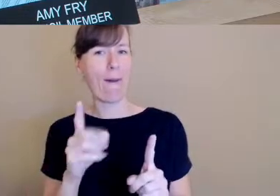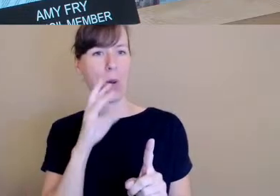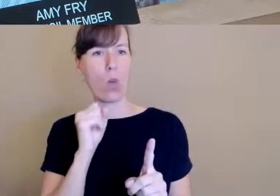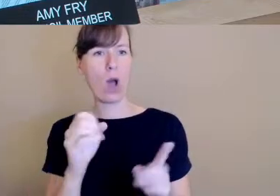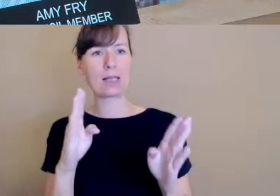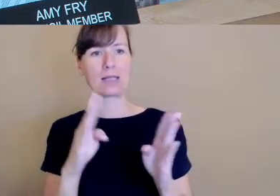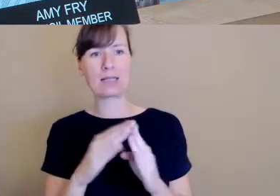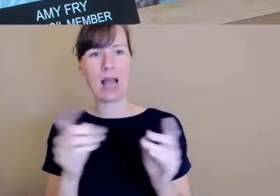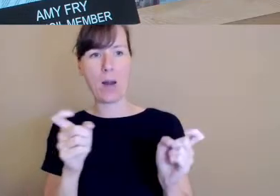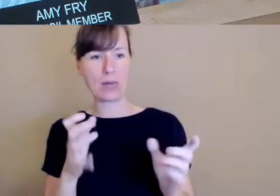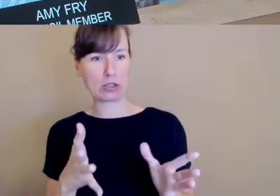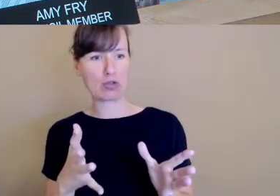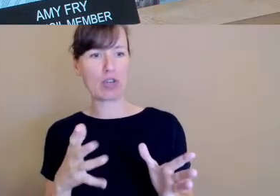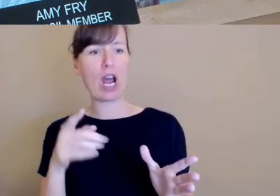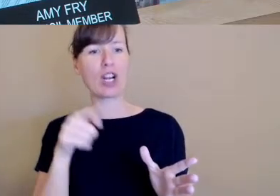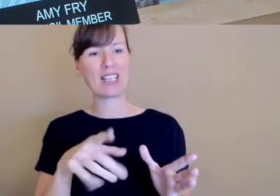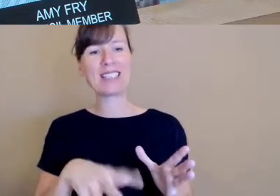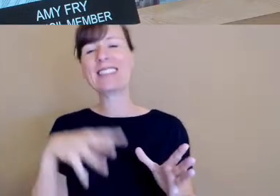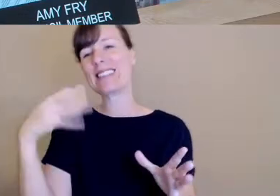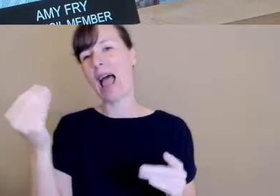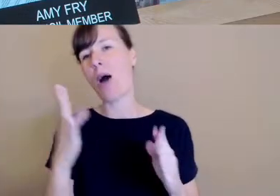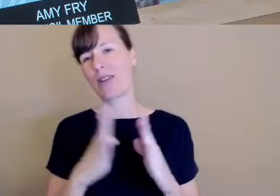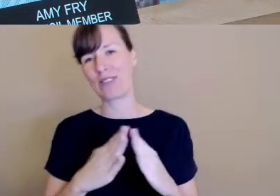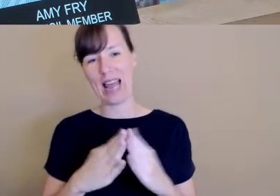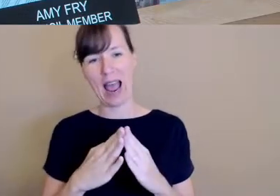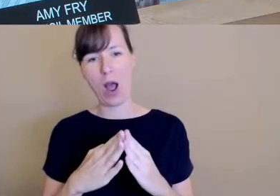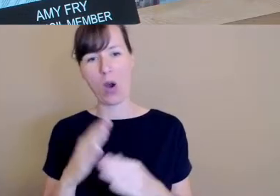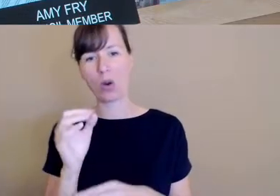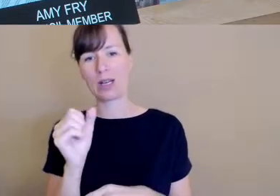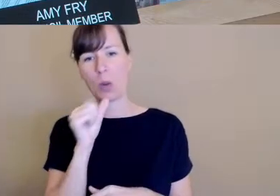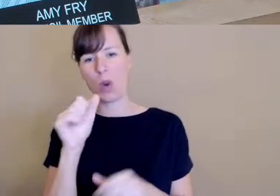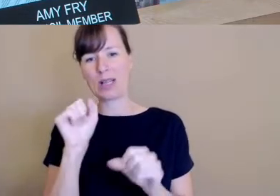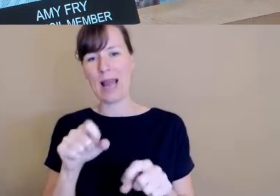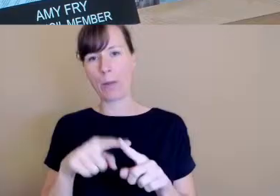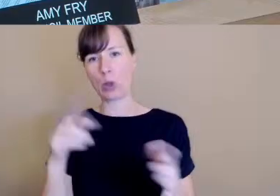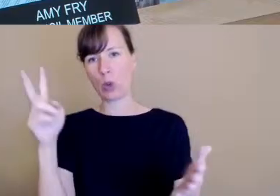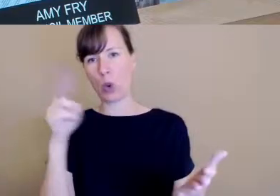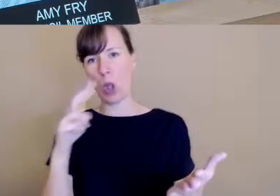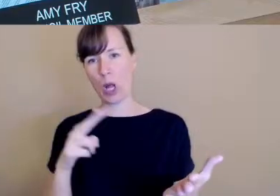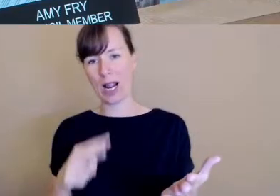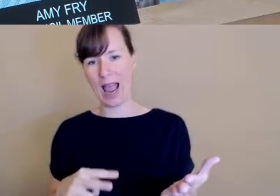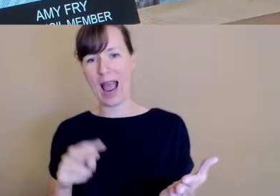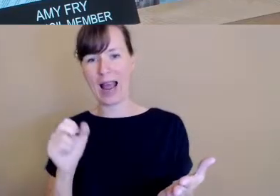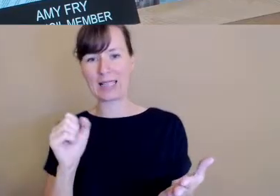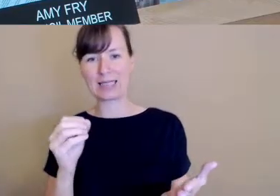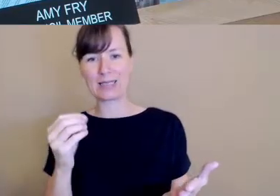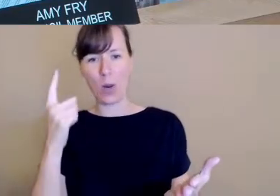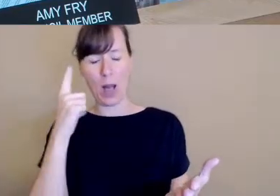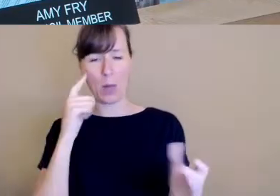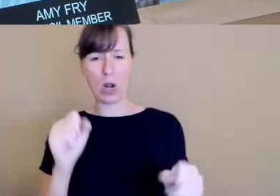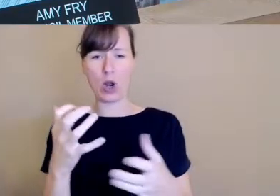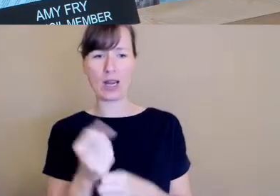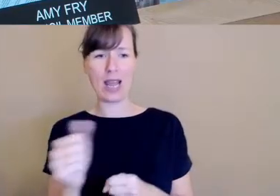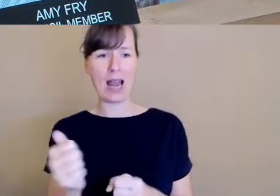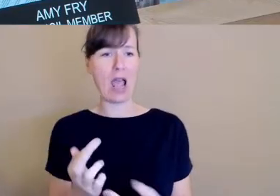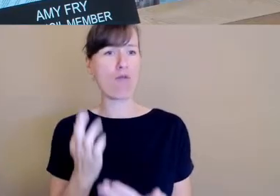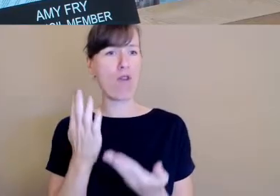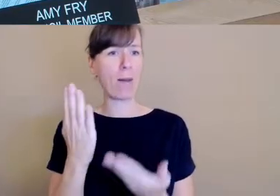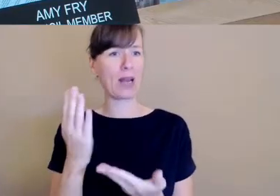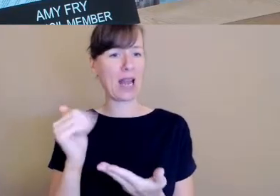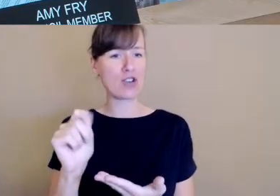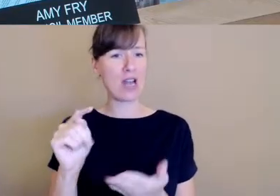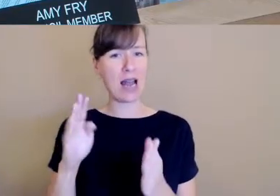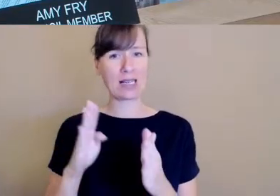because he is out of town right now, wasn't able to look at it. So I imagine we could get a recommendation at the town